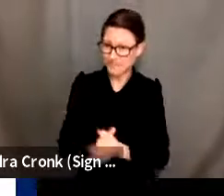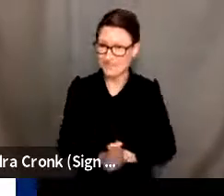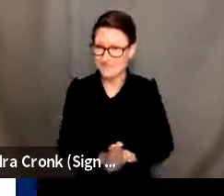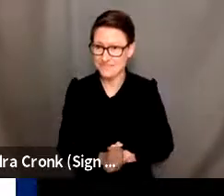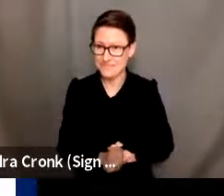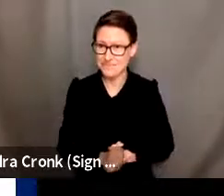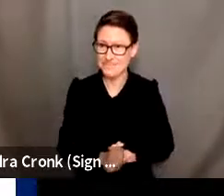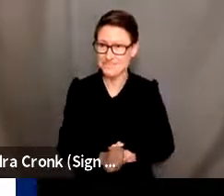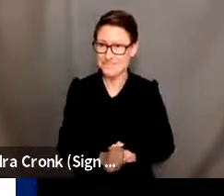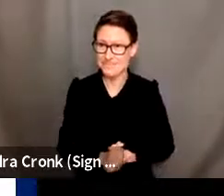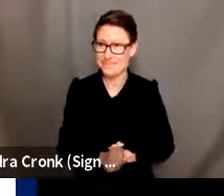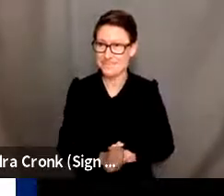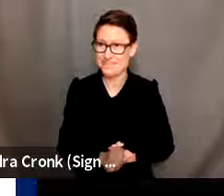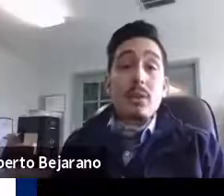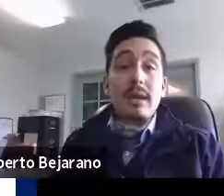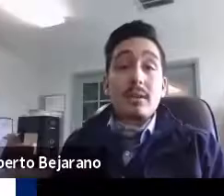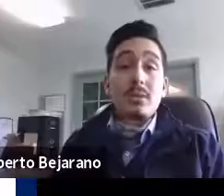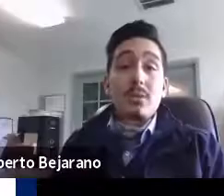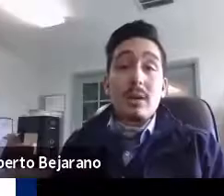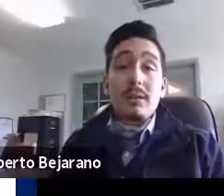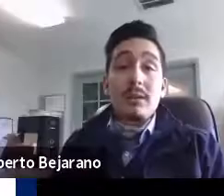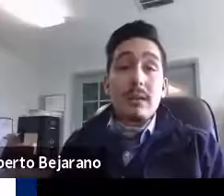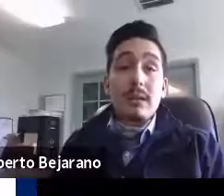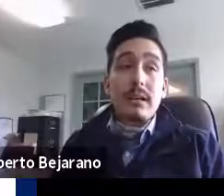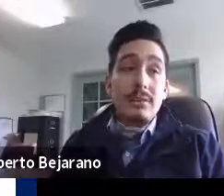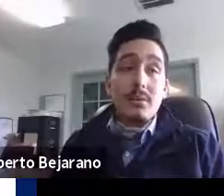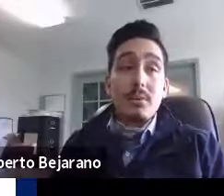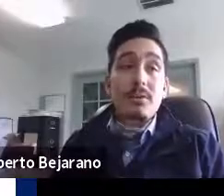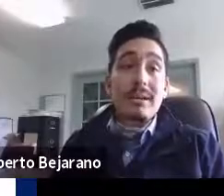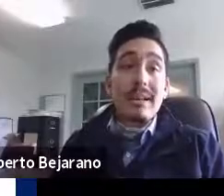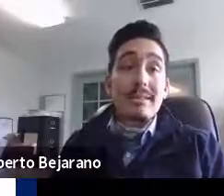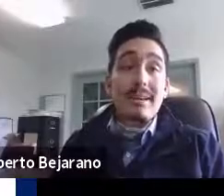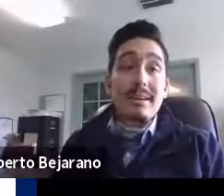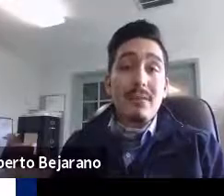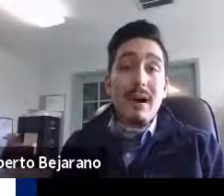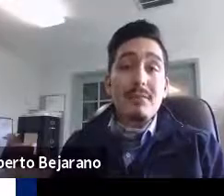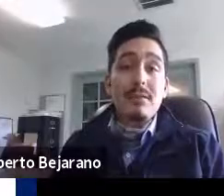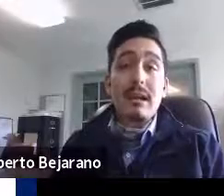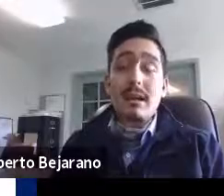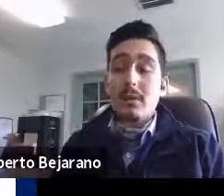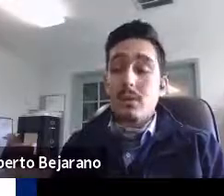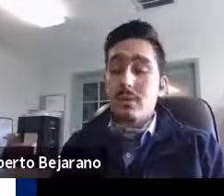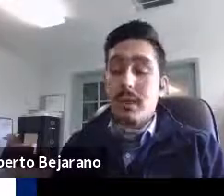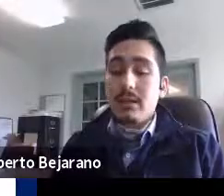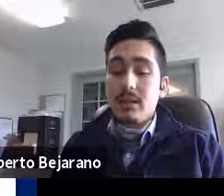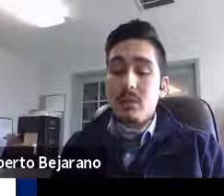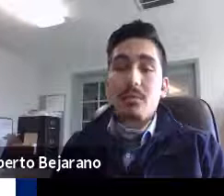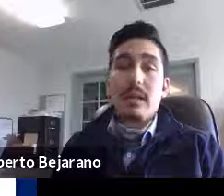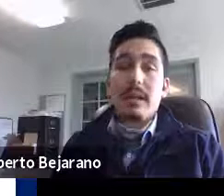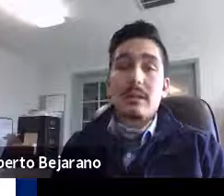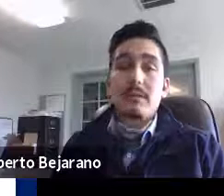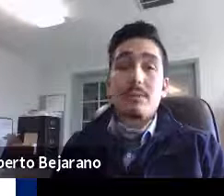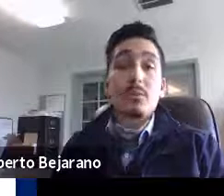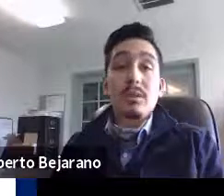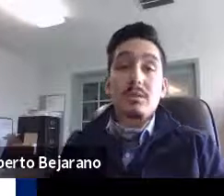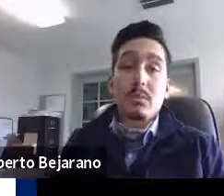Thank you. So Care Fresno had its 25th year last year. We were started in 1995. And the original idea was